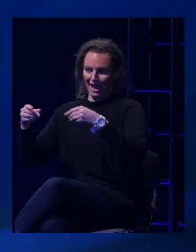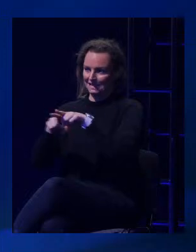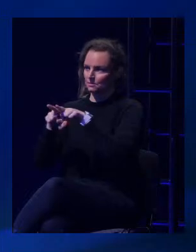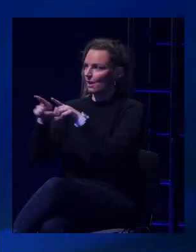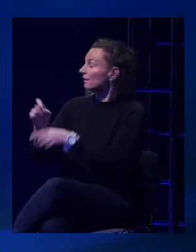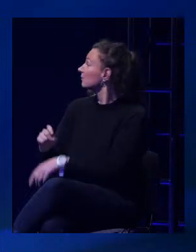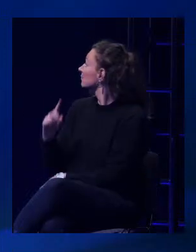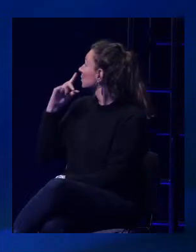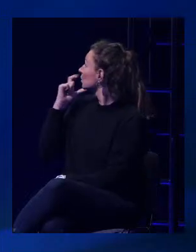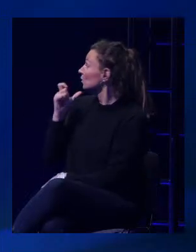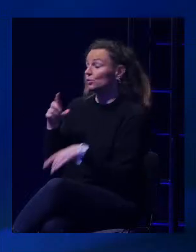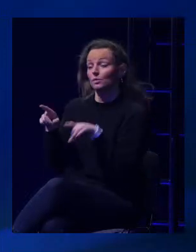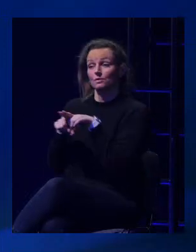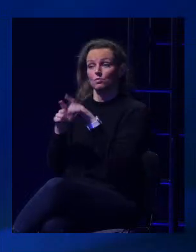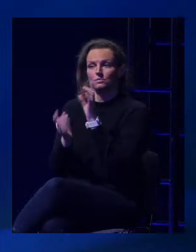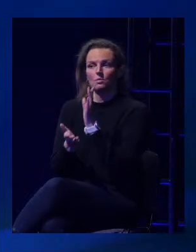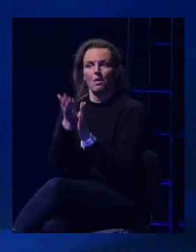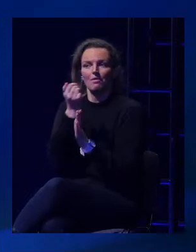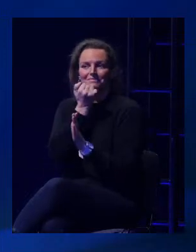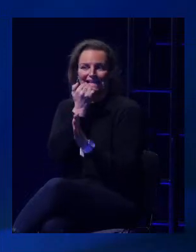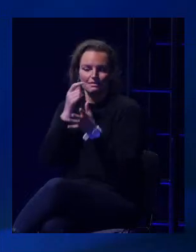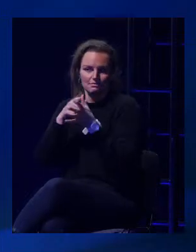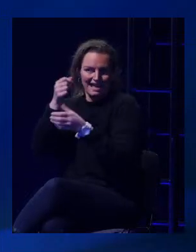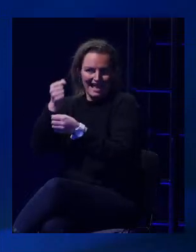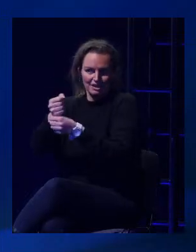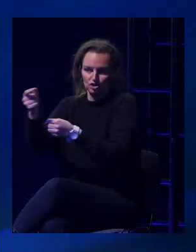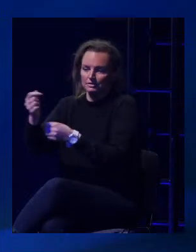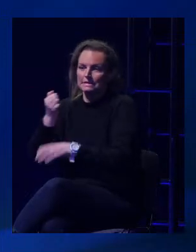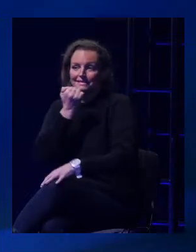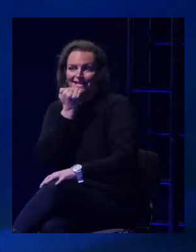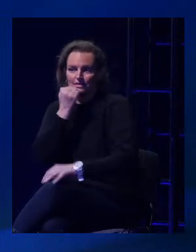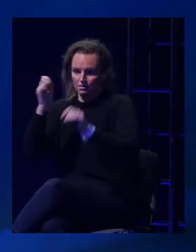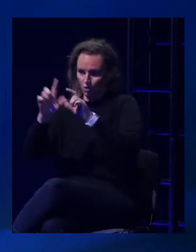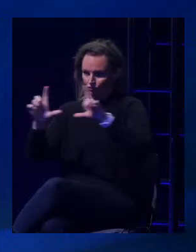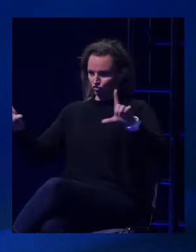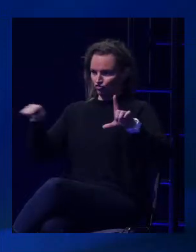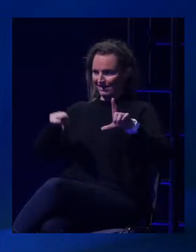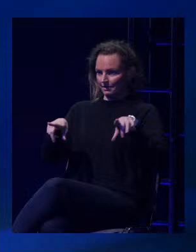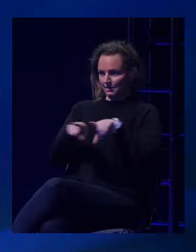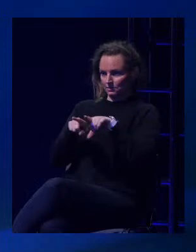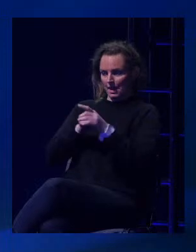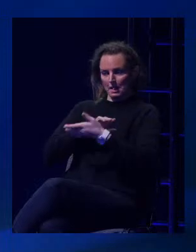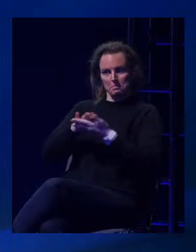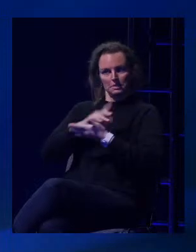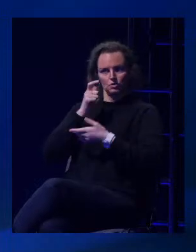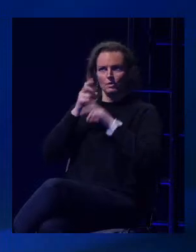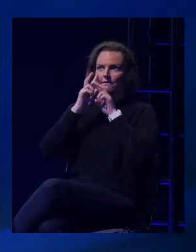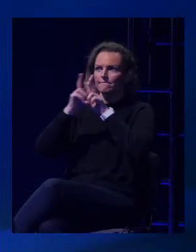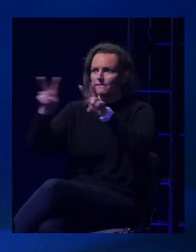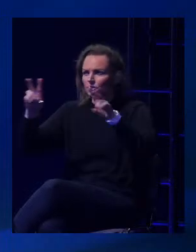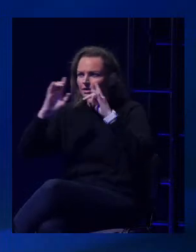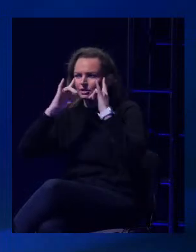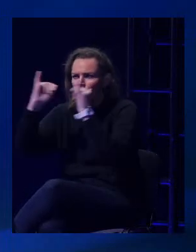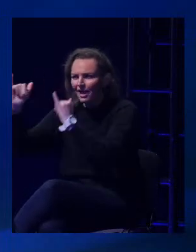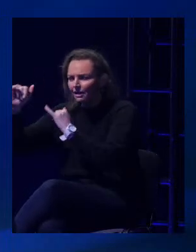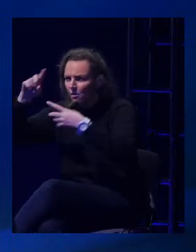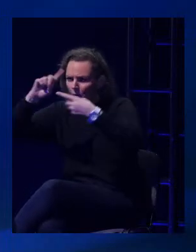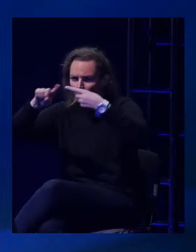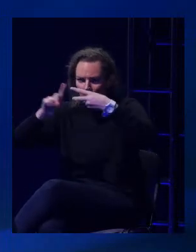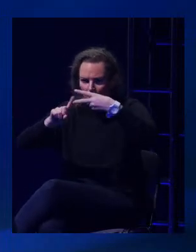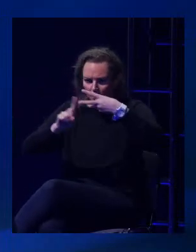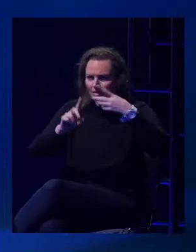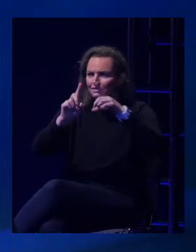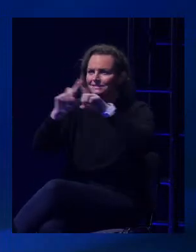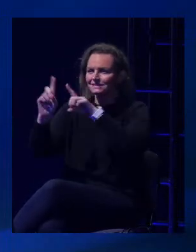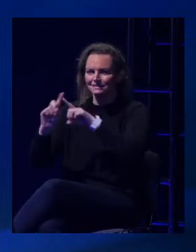as well, which is a really quick way of being able to visually check all of the different things you've been asked to do. What particular format am I in? What